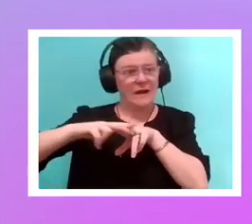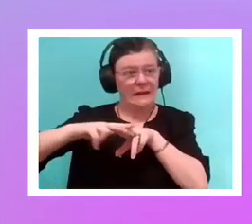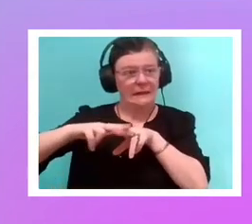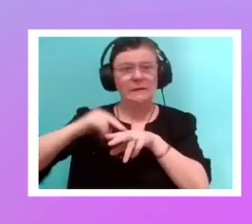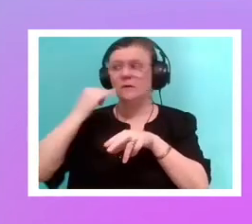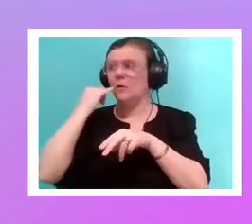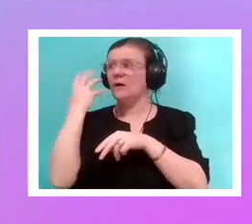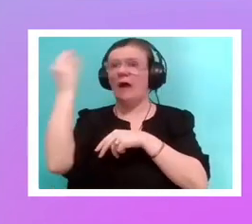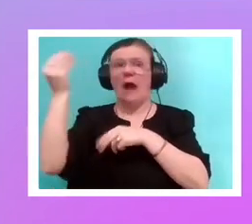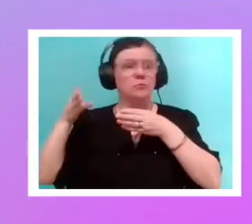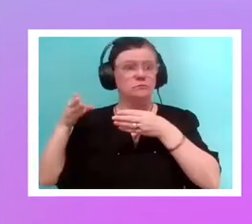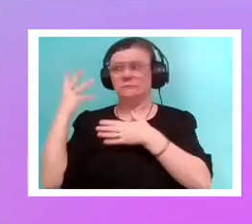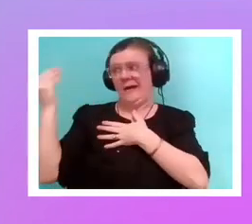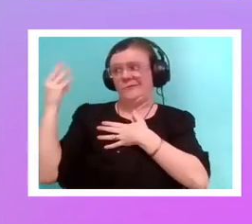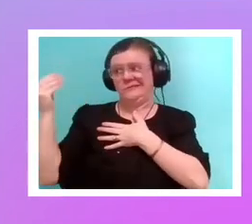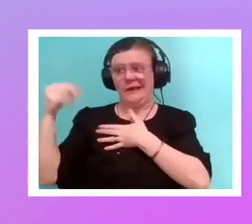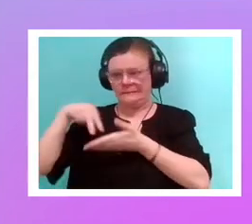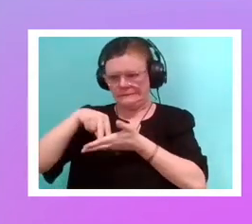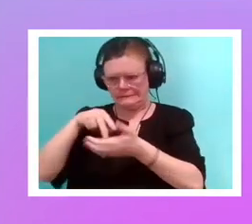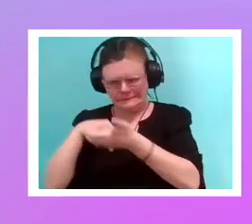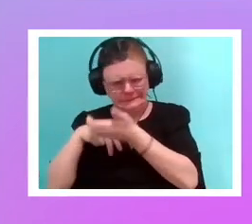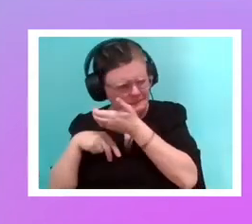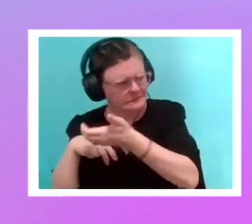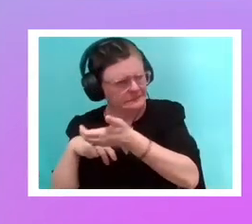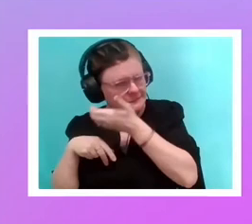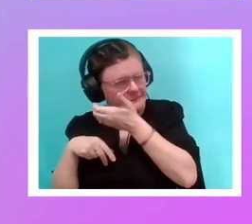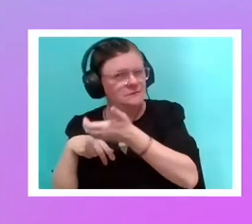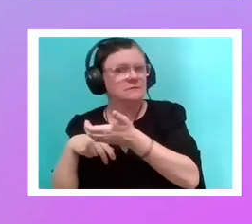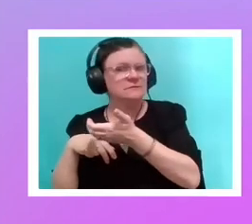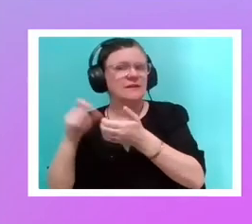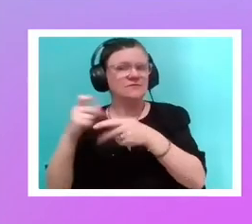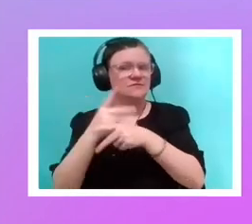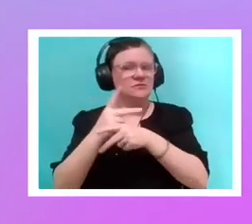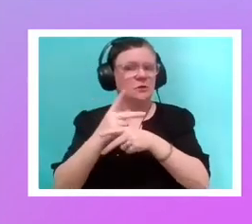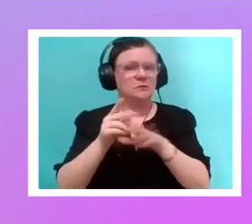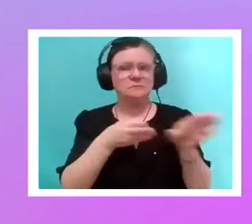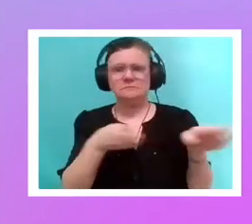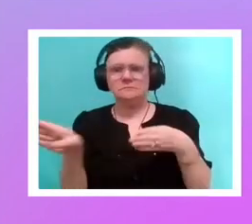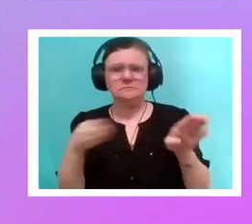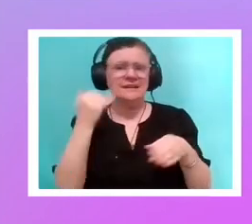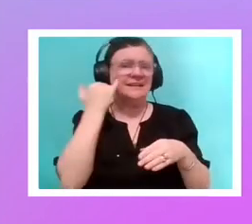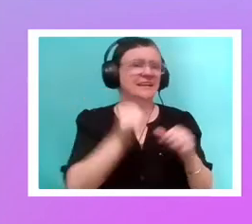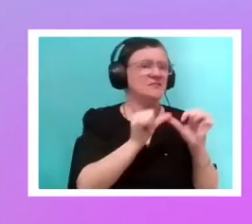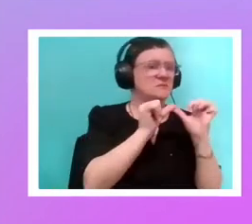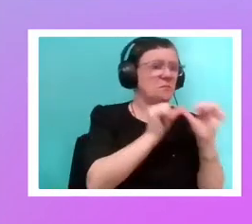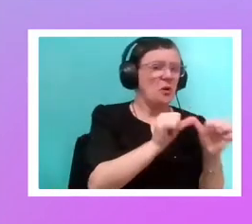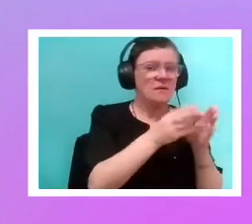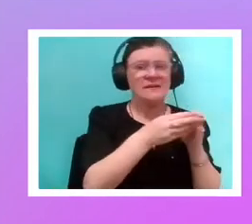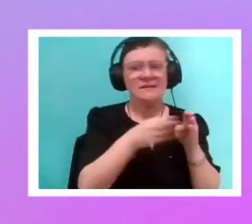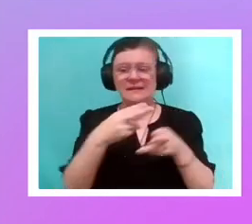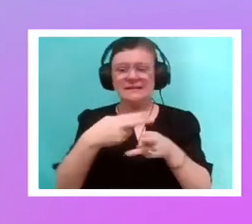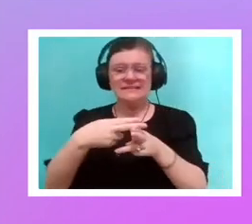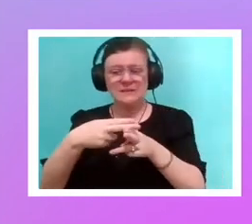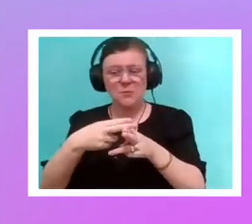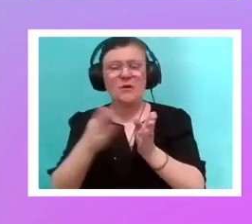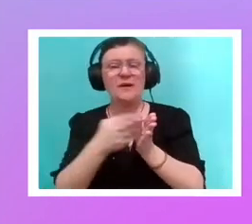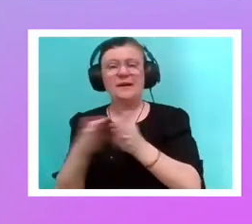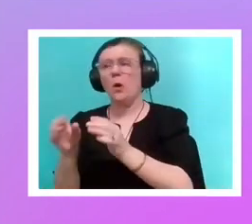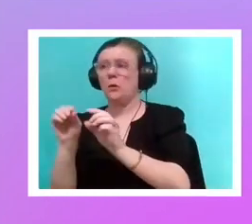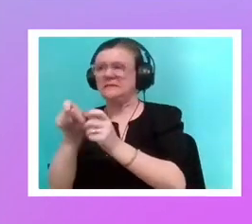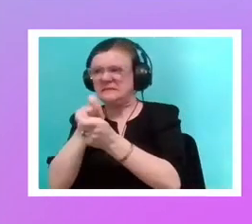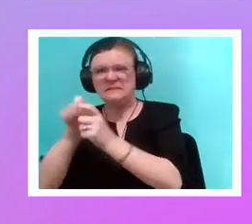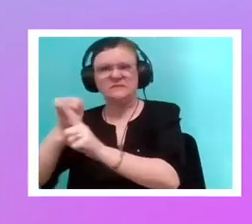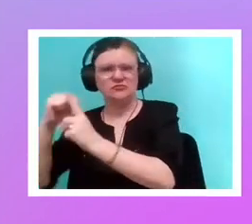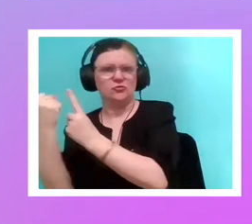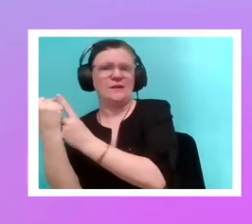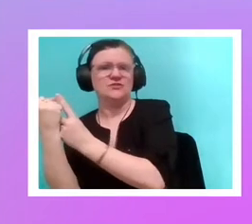street. User needs should be considered and met whether an impairment or disability is permanent, temporary, or situational. From the